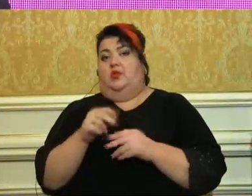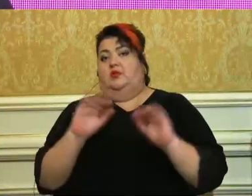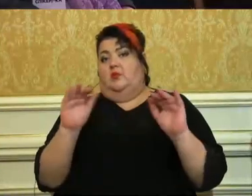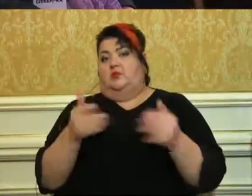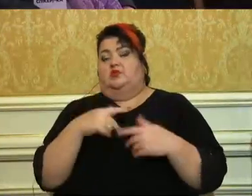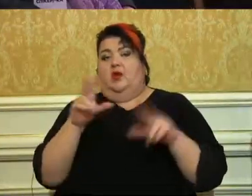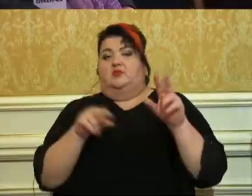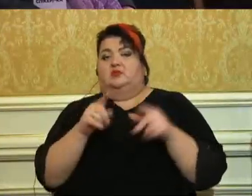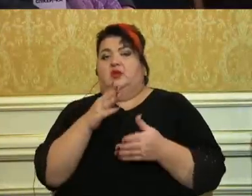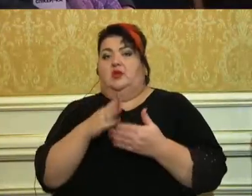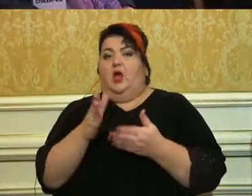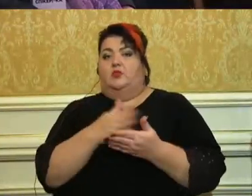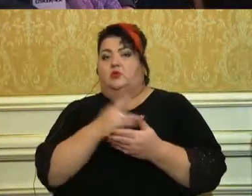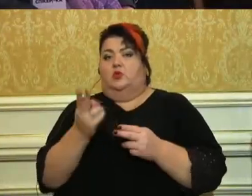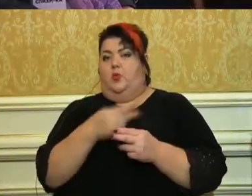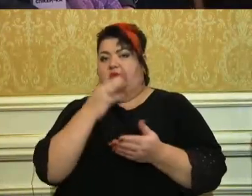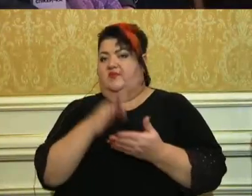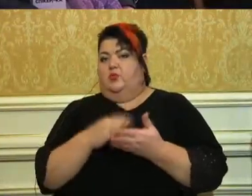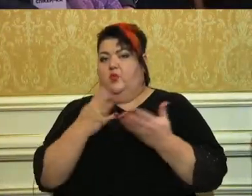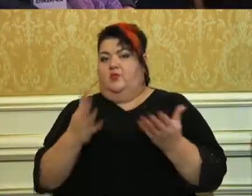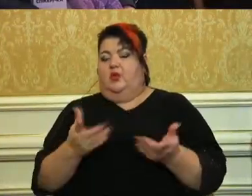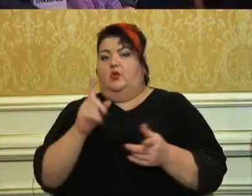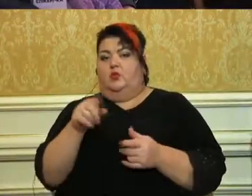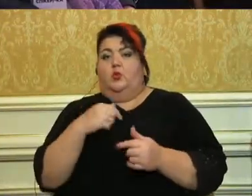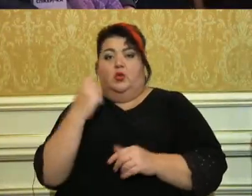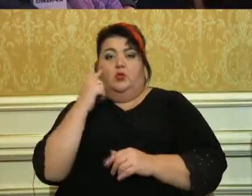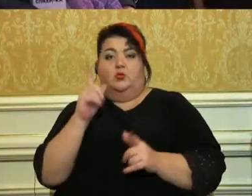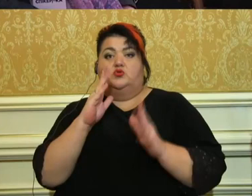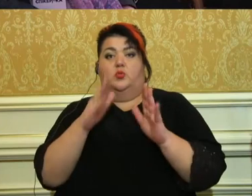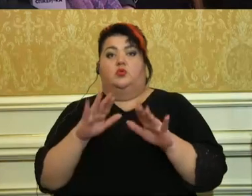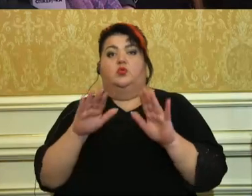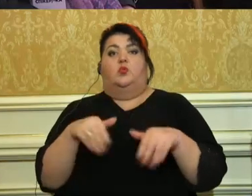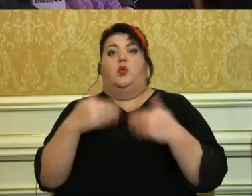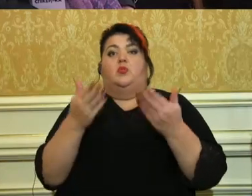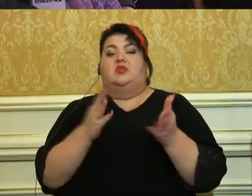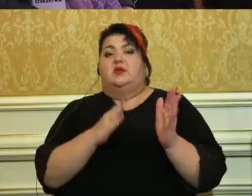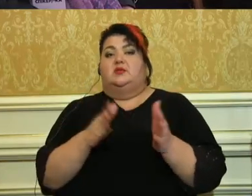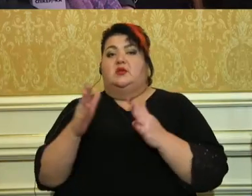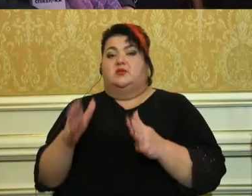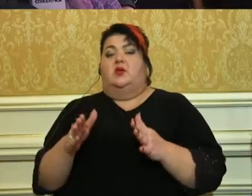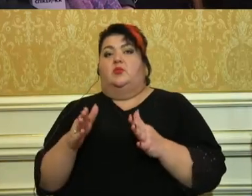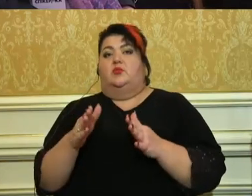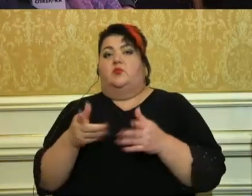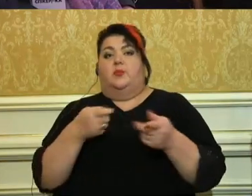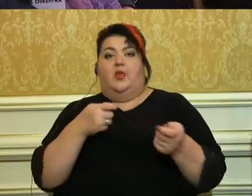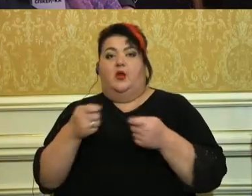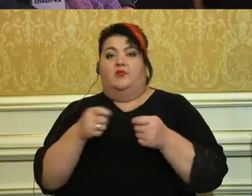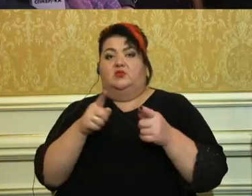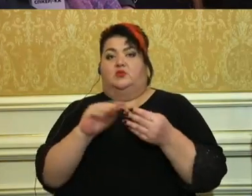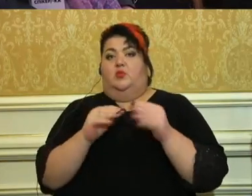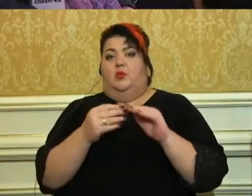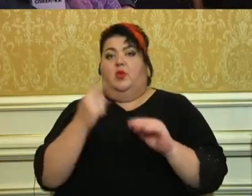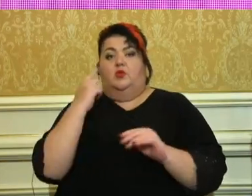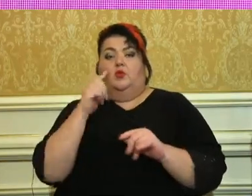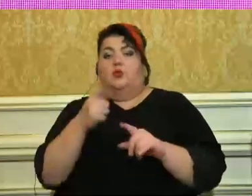get the same less money for the same job, it's irresponsible. So if we have some offers in